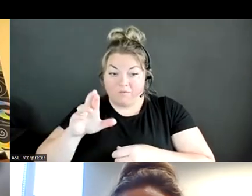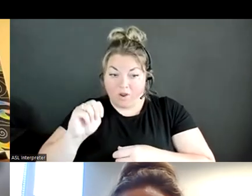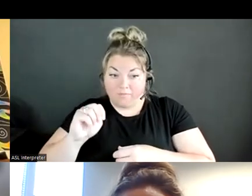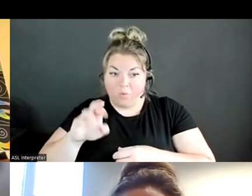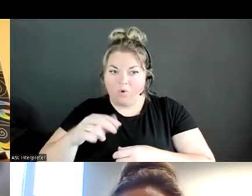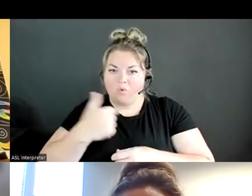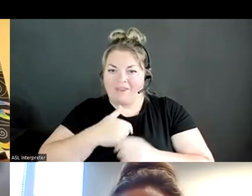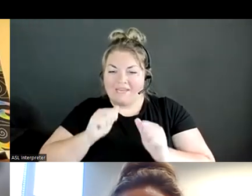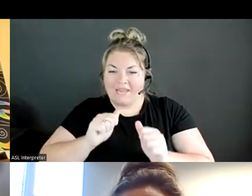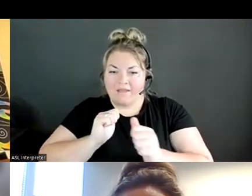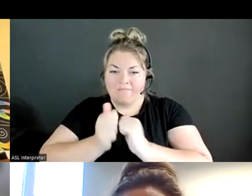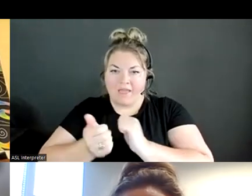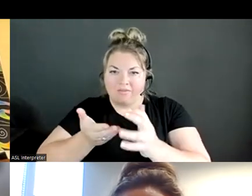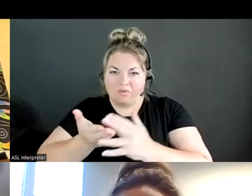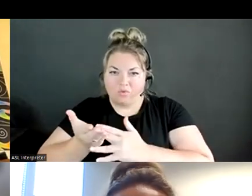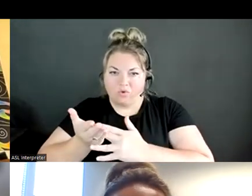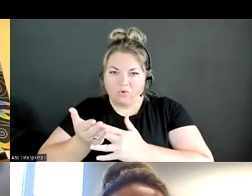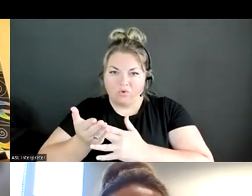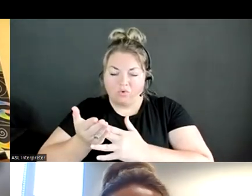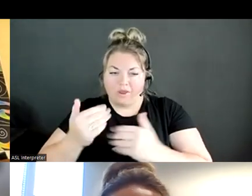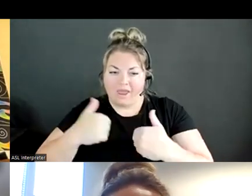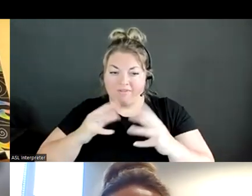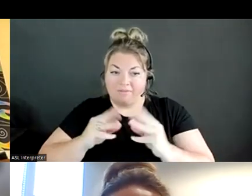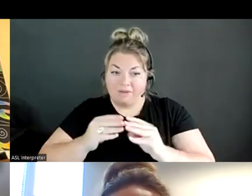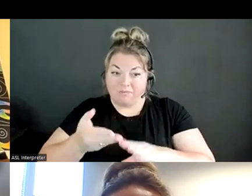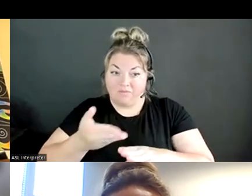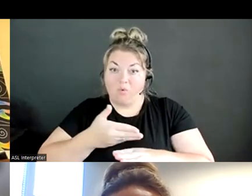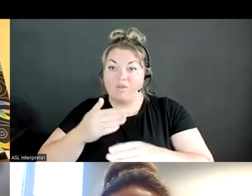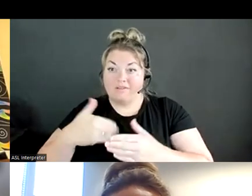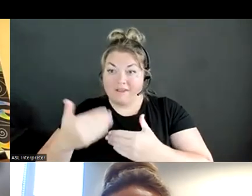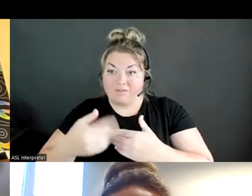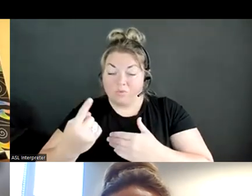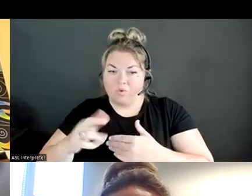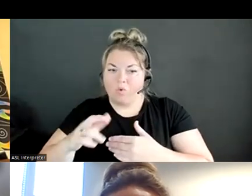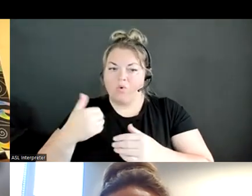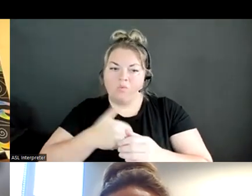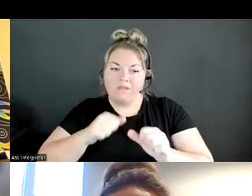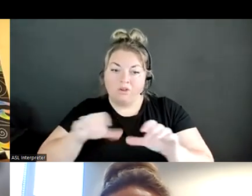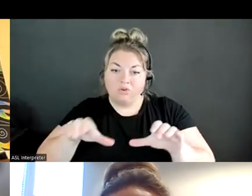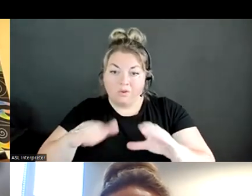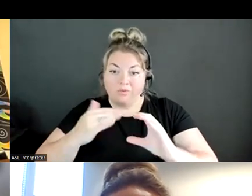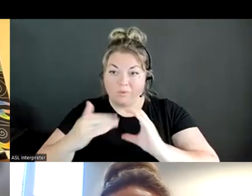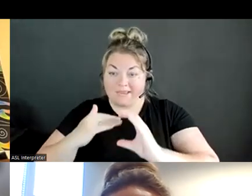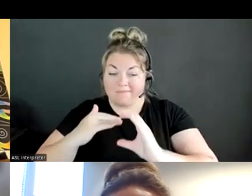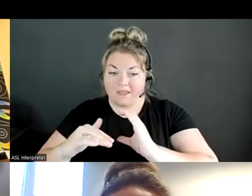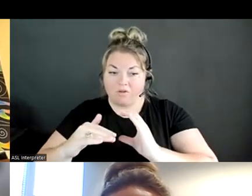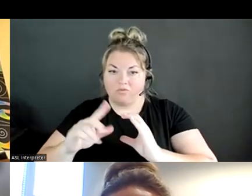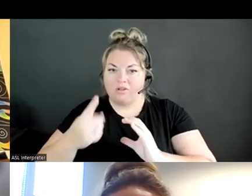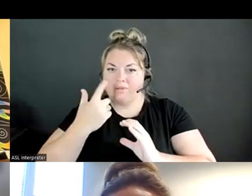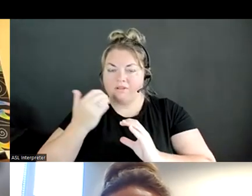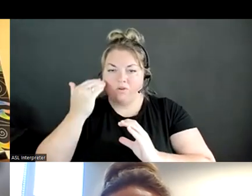be passed through like having a meeting before the next one, or can we do it through email? Because I know